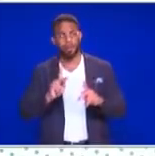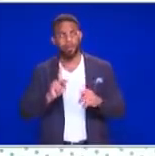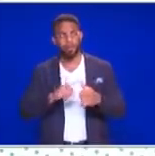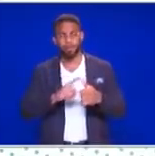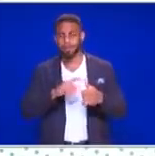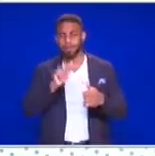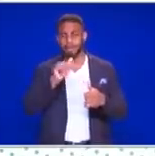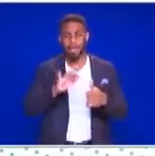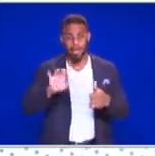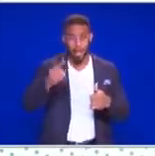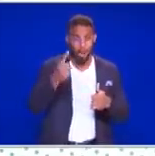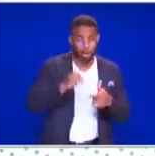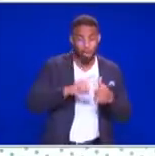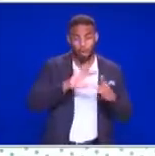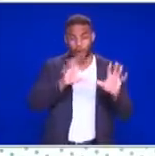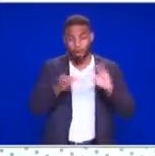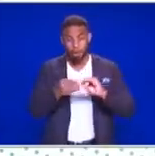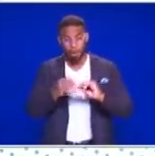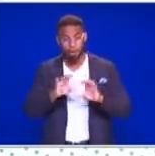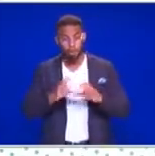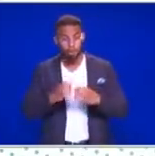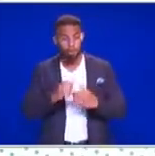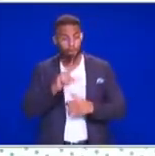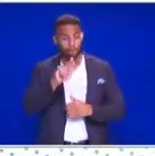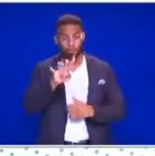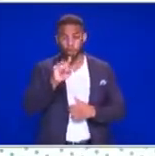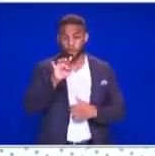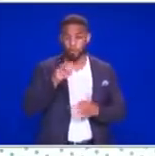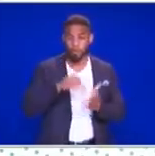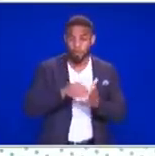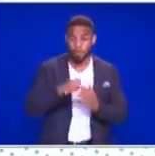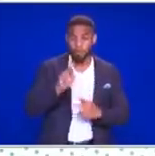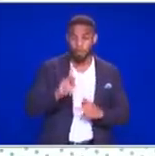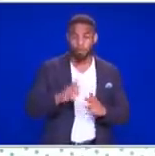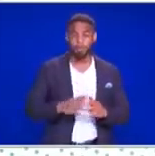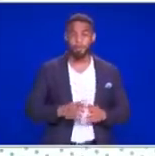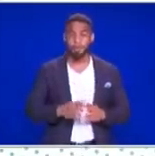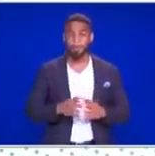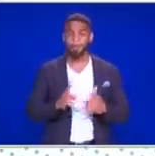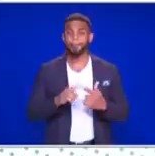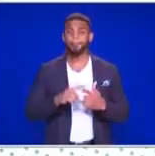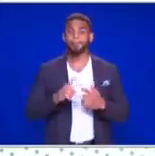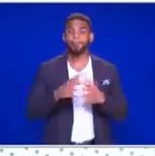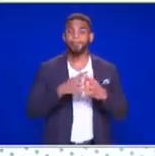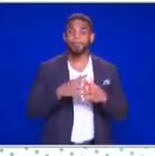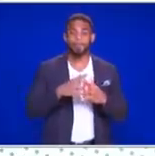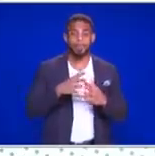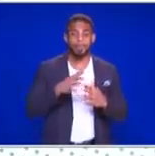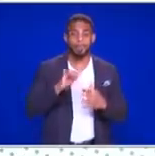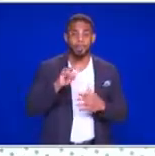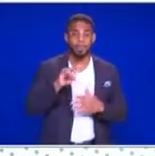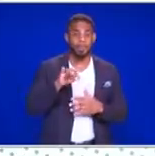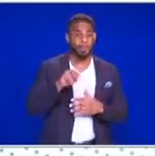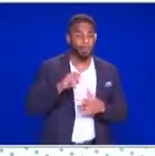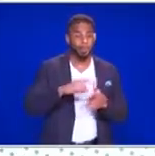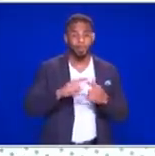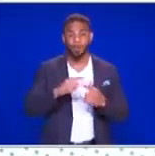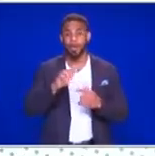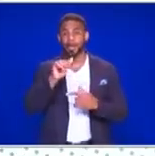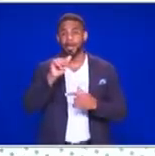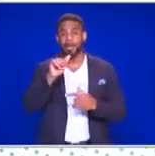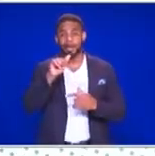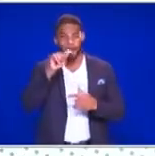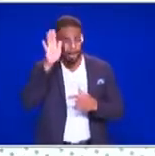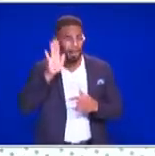the Asian alone or in combination group with 24 million people, the American Indian and Alaska Native alone or in combination